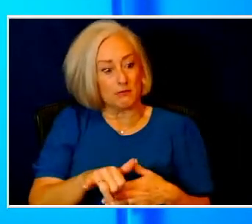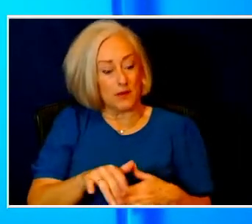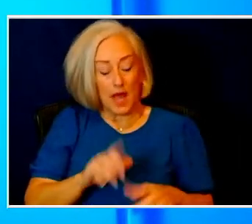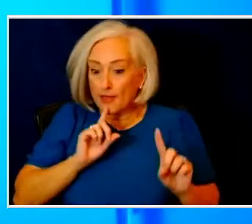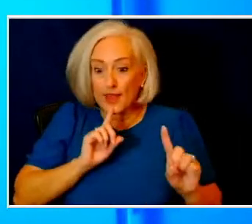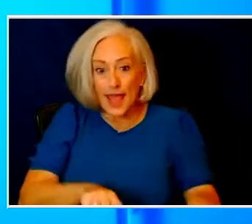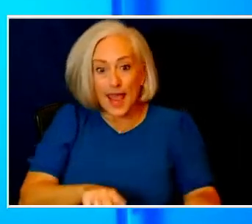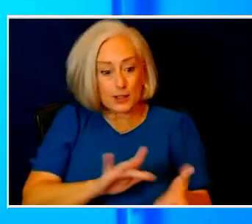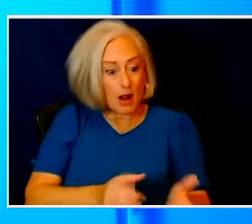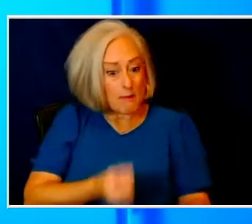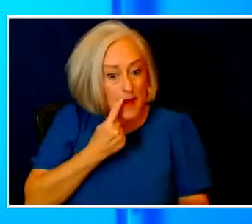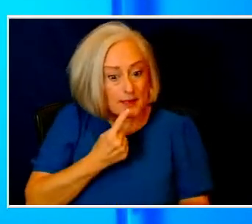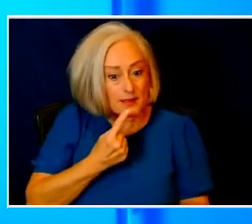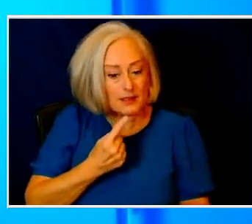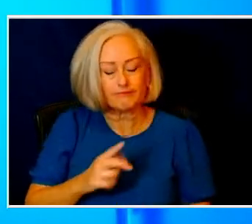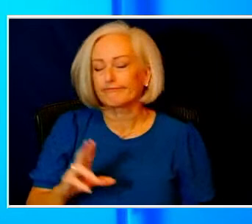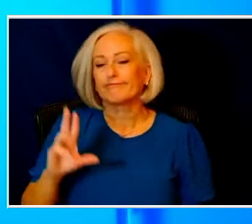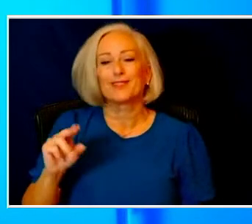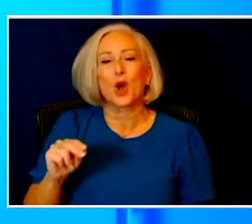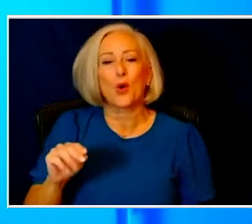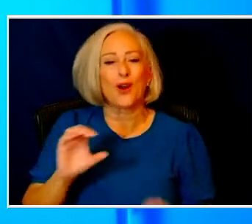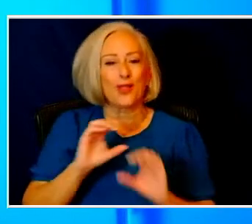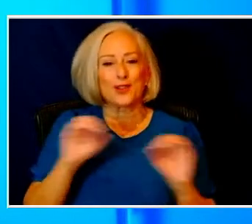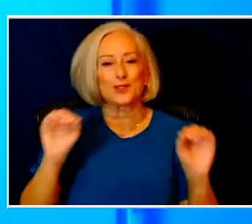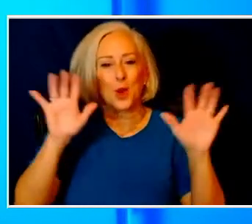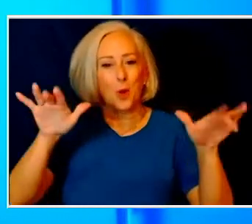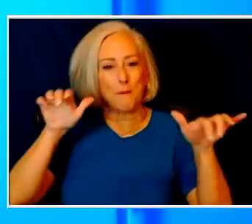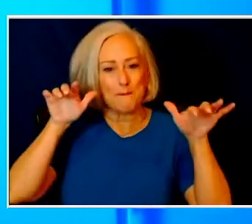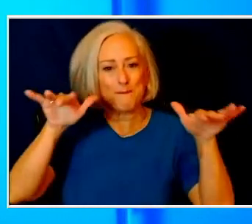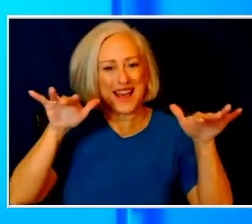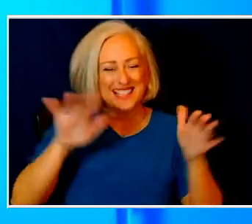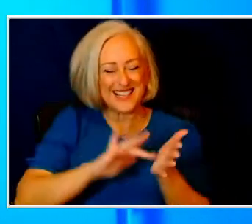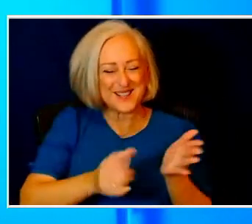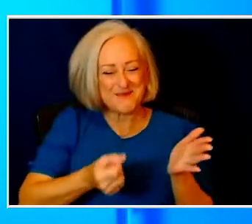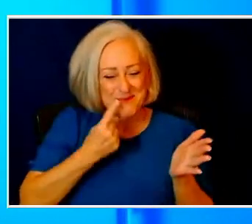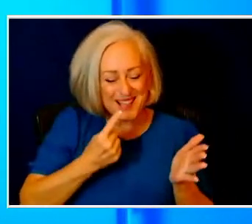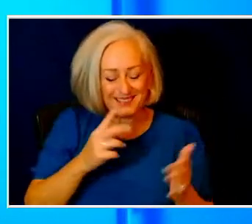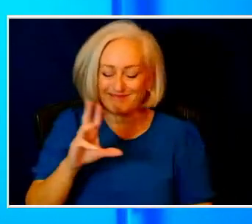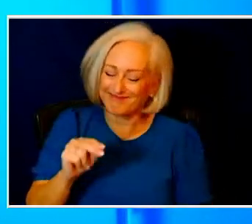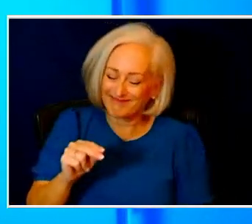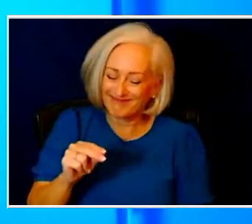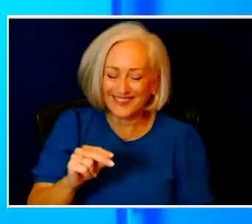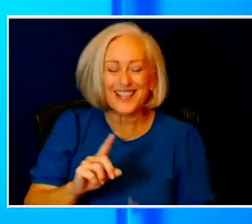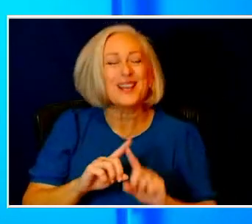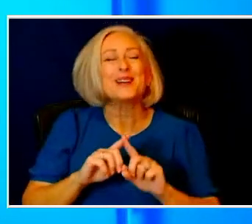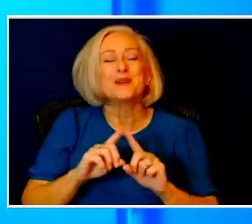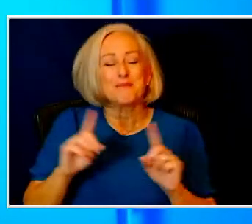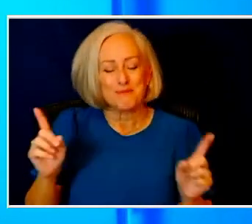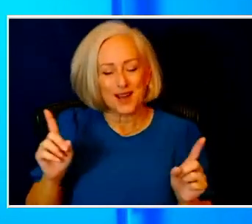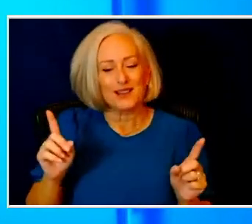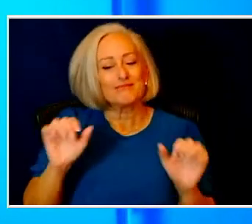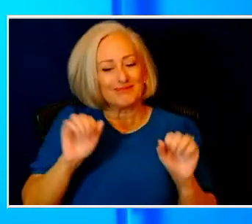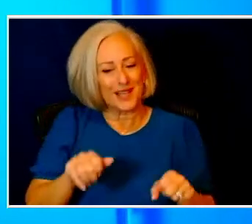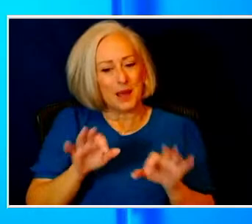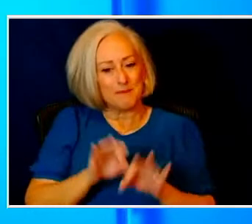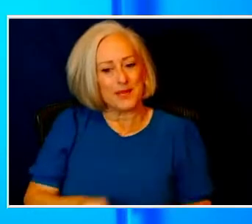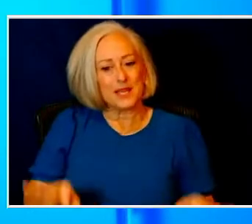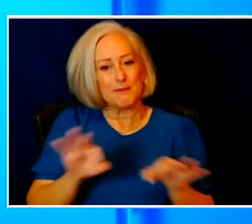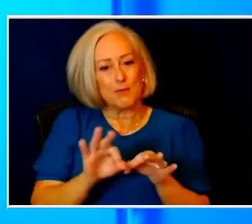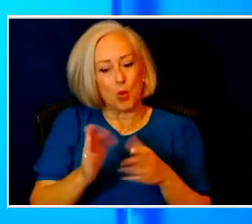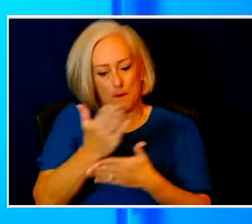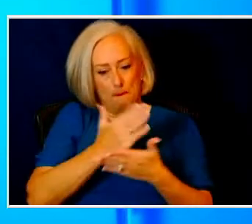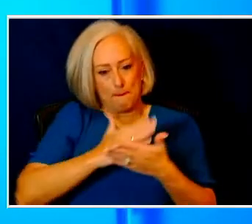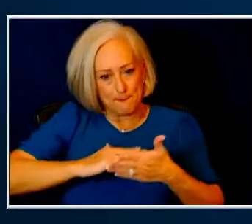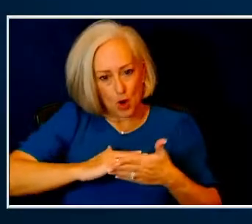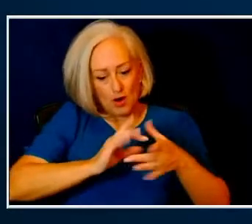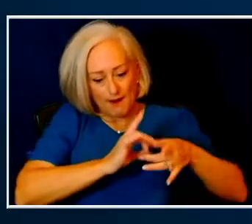not the magic pill you're hoping for, Steve, but it can be an important component of a weight loss, of a coordinated weight